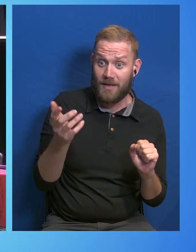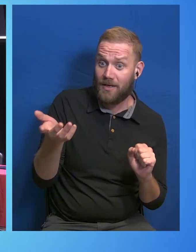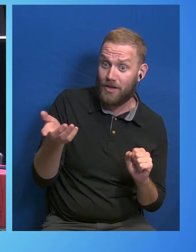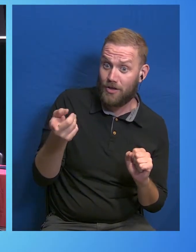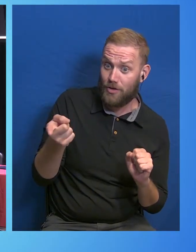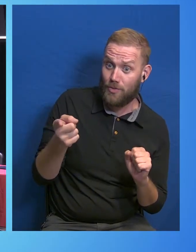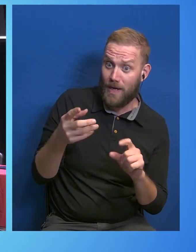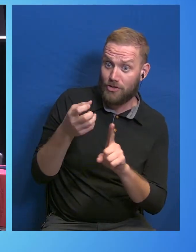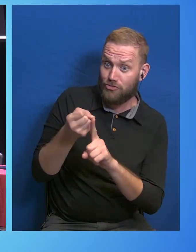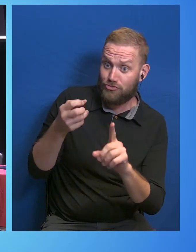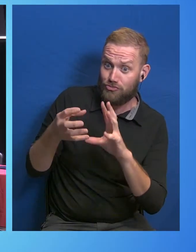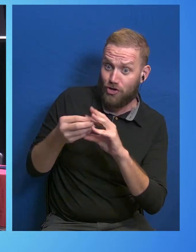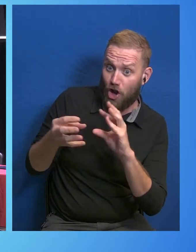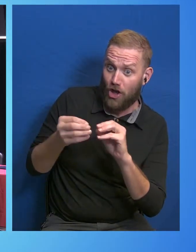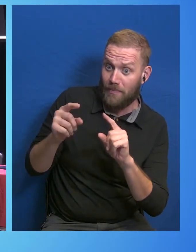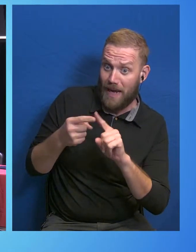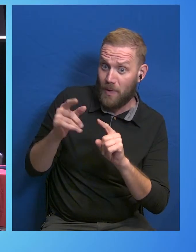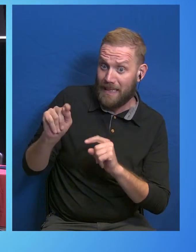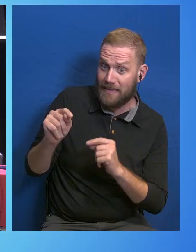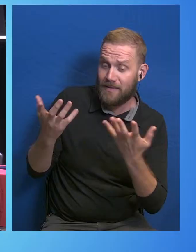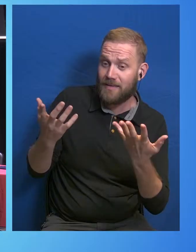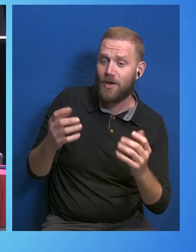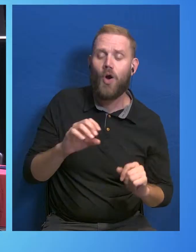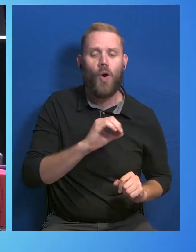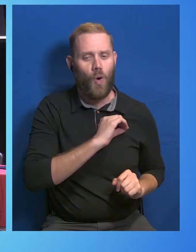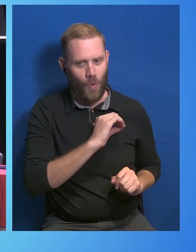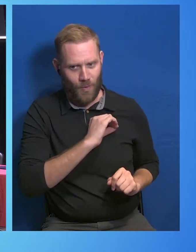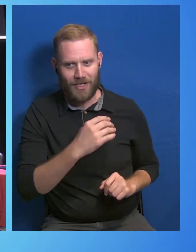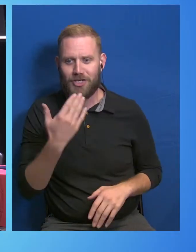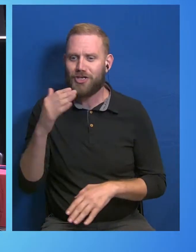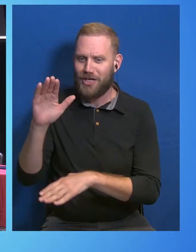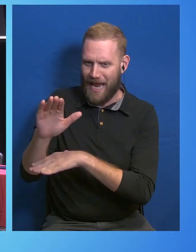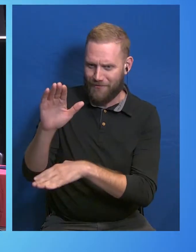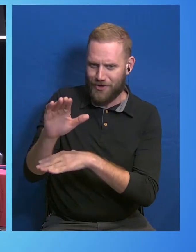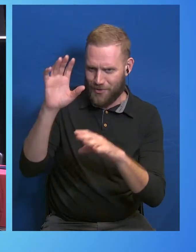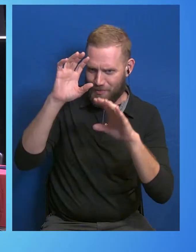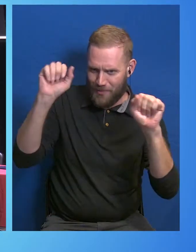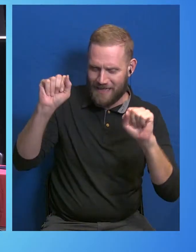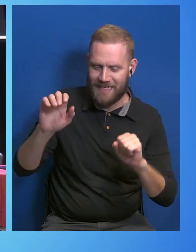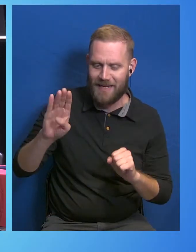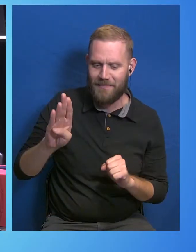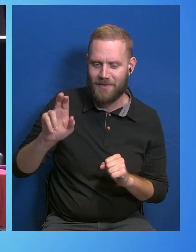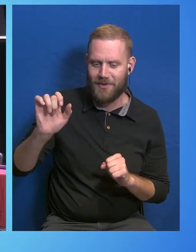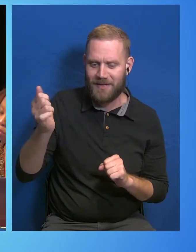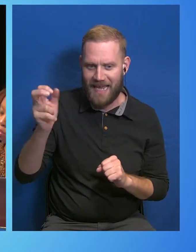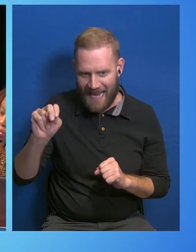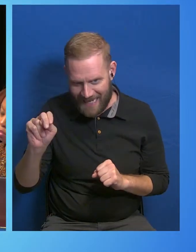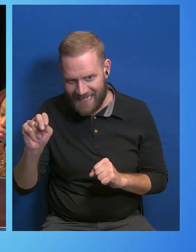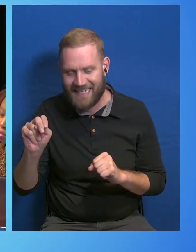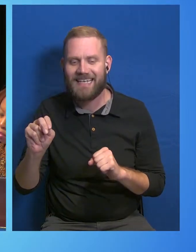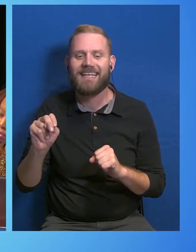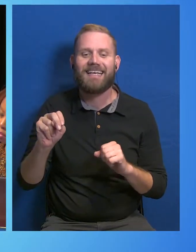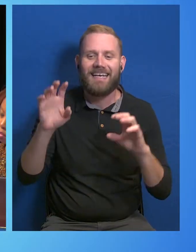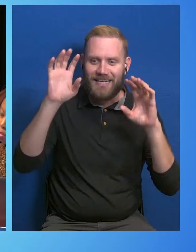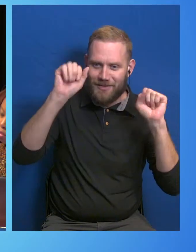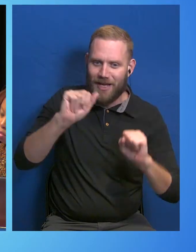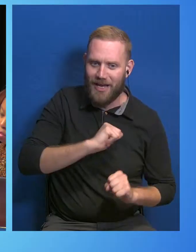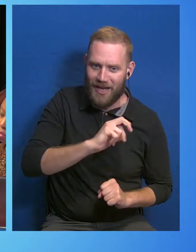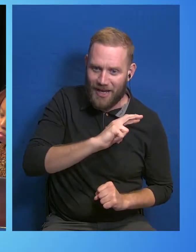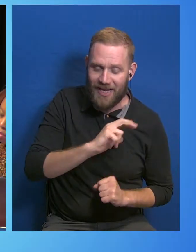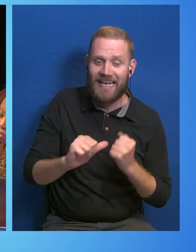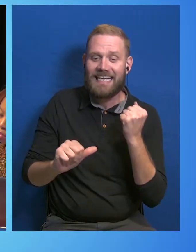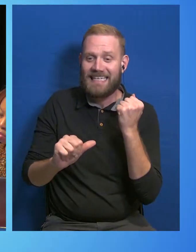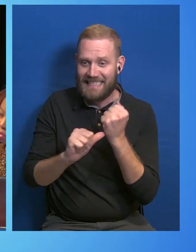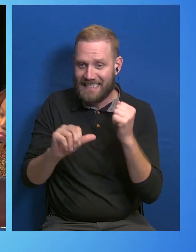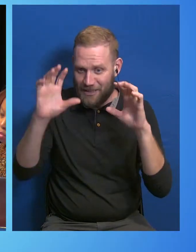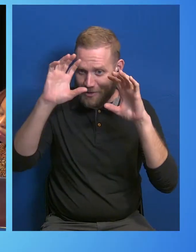talk about this, or is there anything? Yep. So good afternoon, Board President Buchanan, Superintendent Reichman, Assistant Superintendent Cooper, and members of the